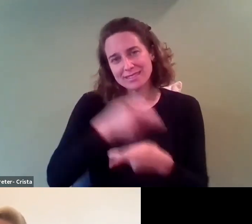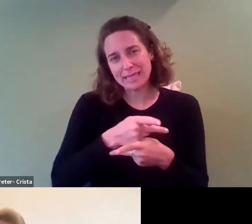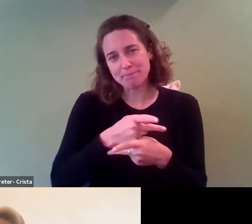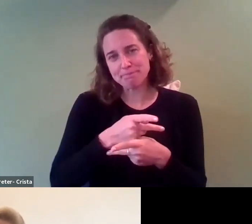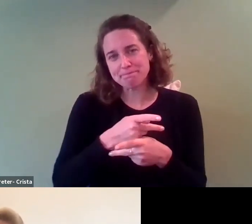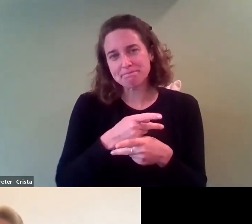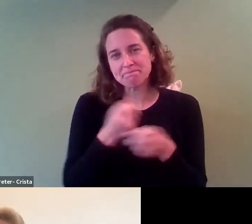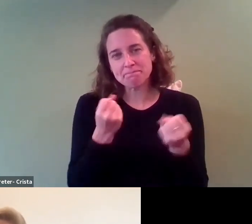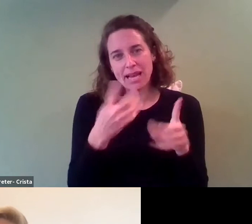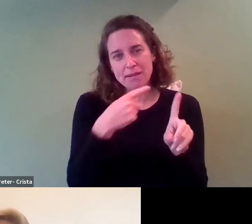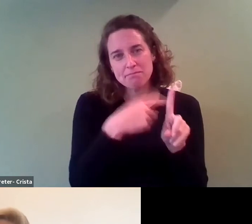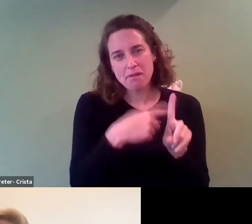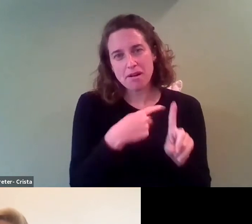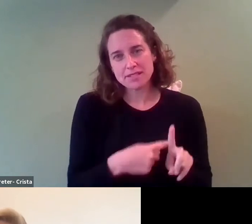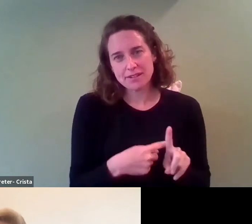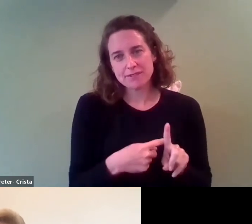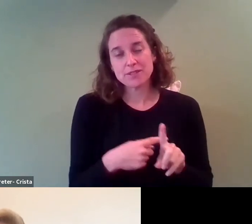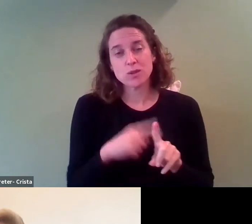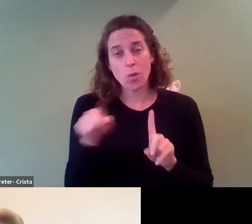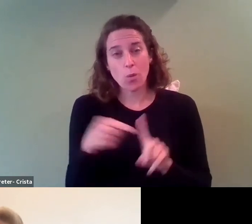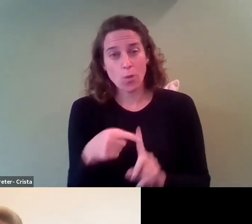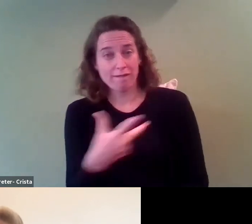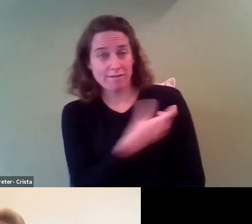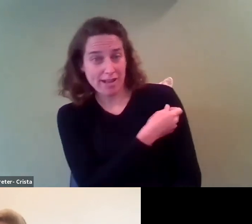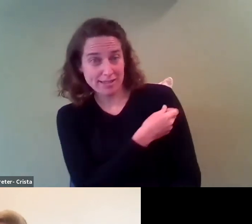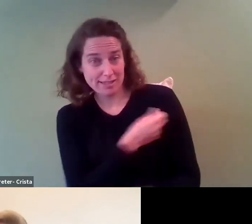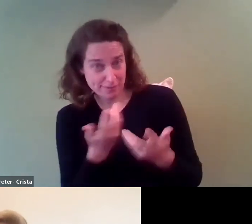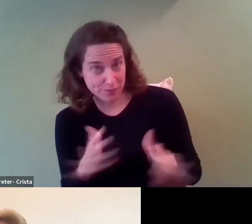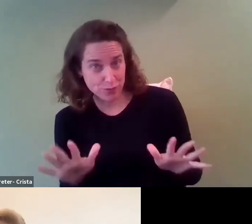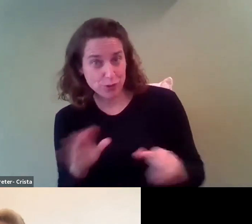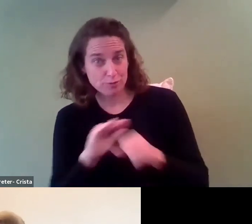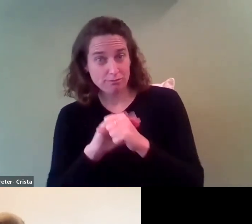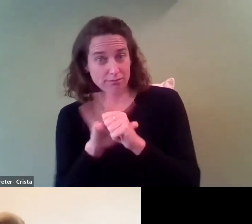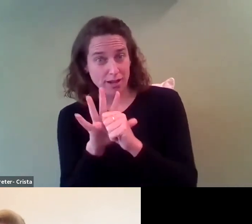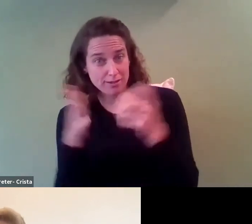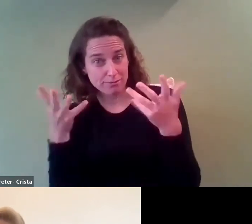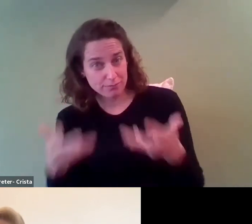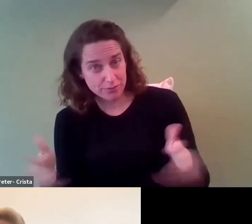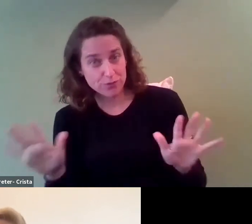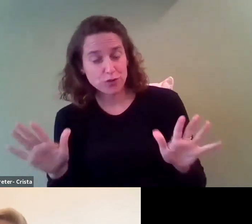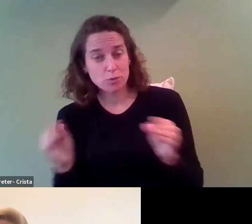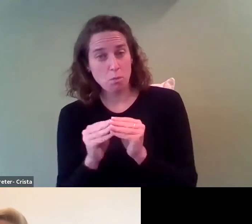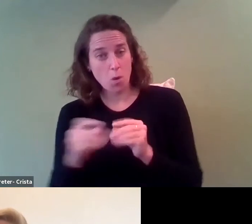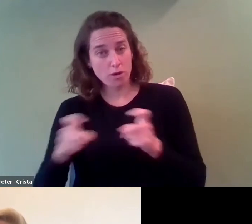hope will remain after the vaccine is available and the pandemic is under some